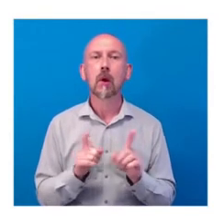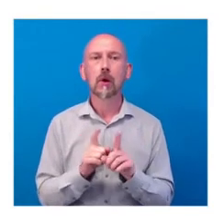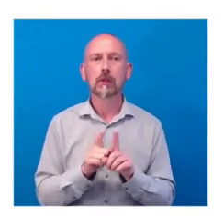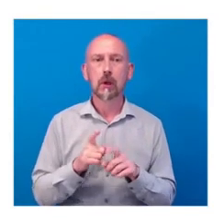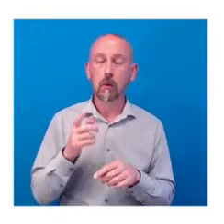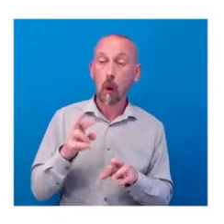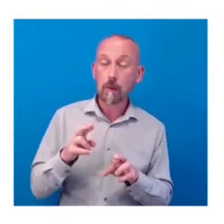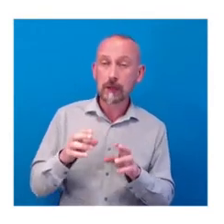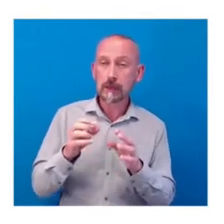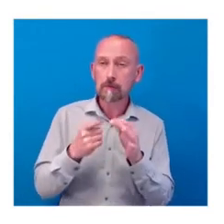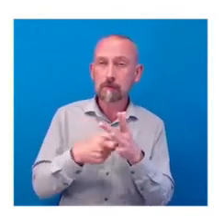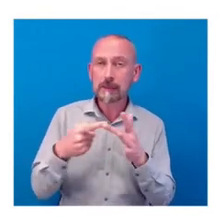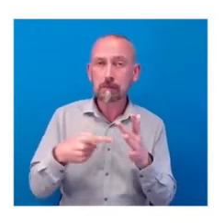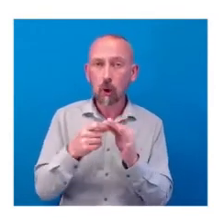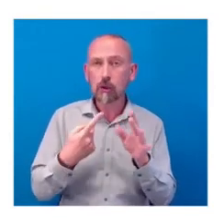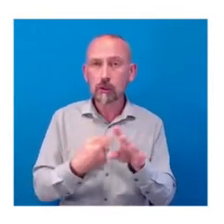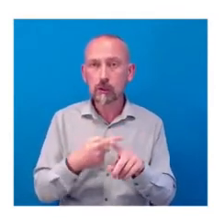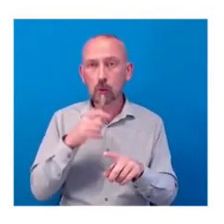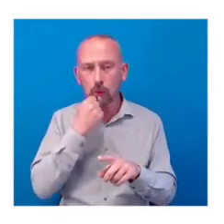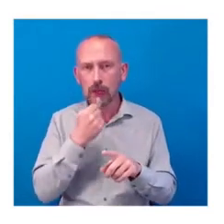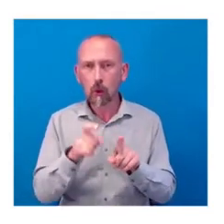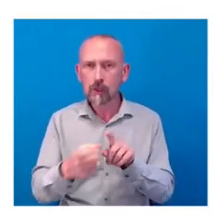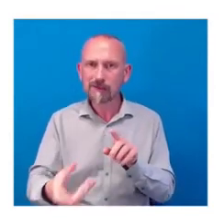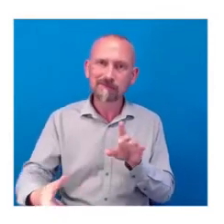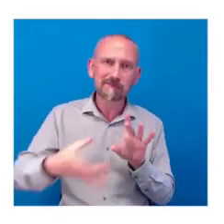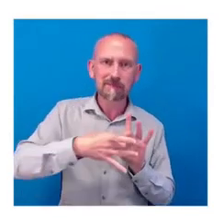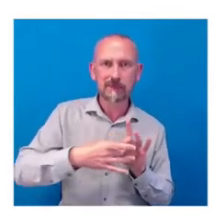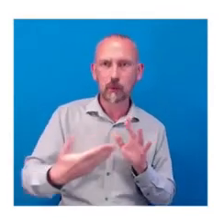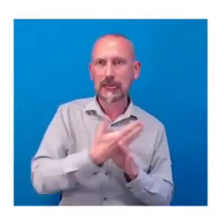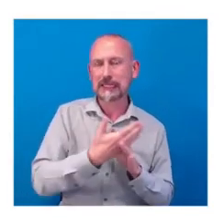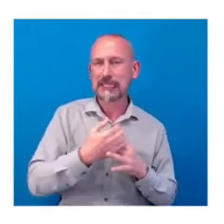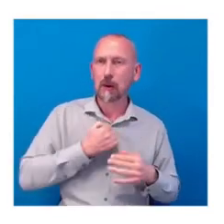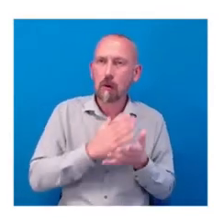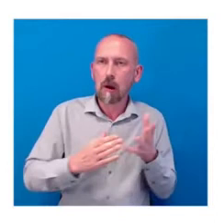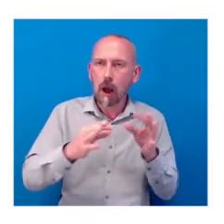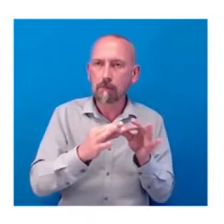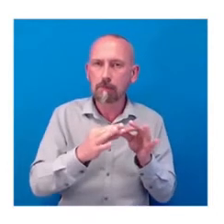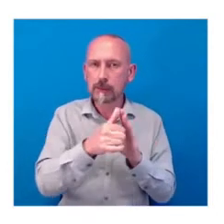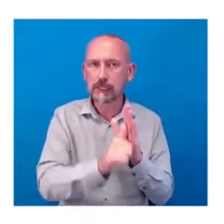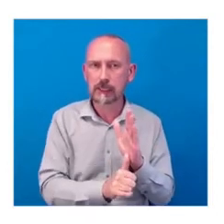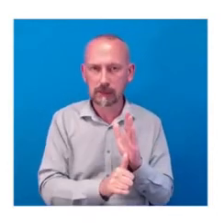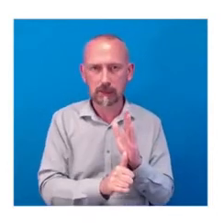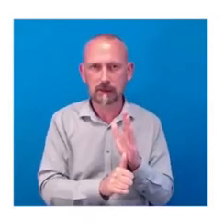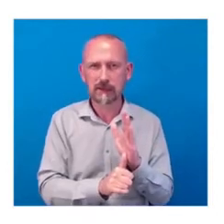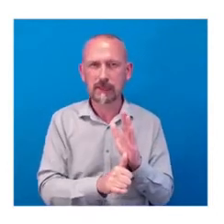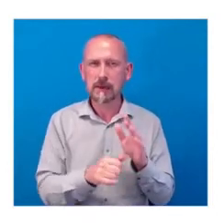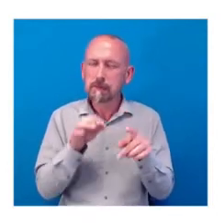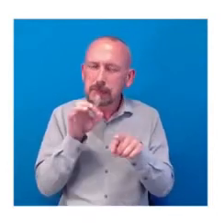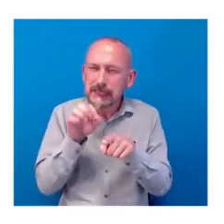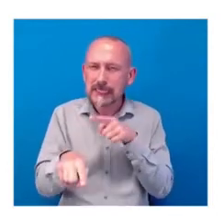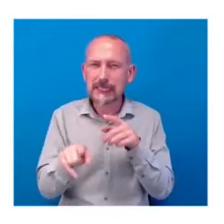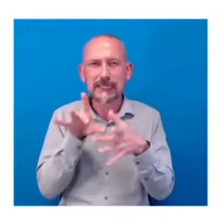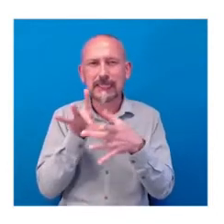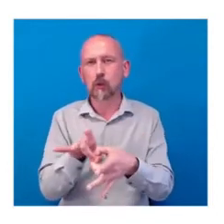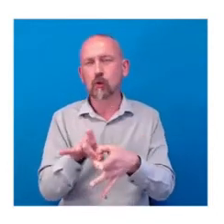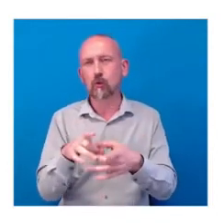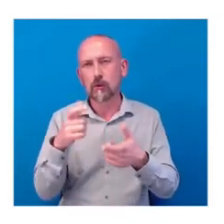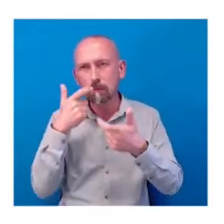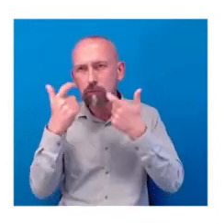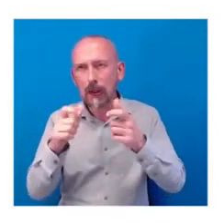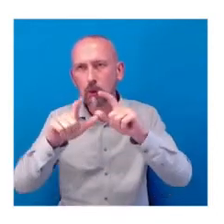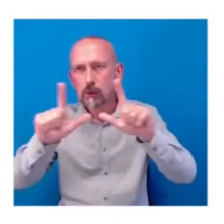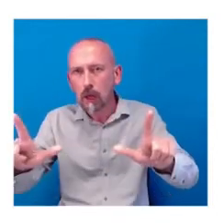particularly around, you know, browser and connected TVs. From a content point of view, obviously BritBox is a joint venture, so, you know, I won't speak